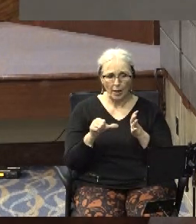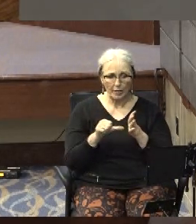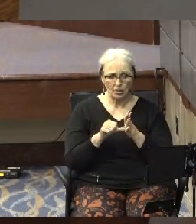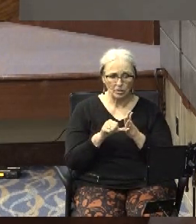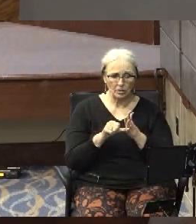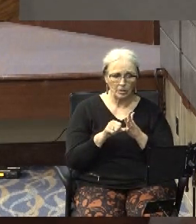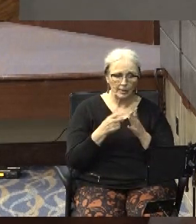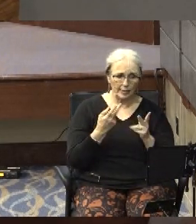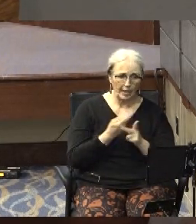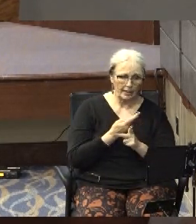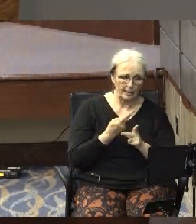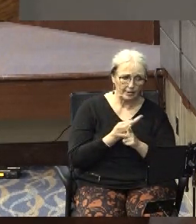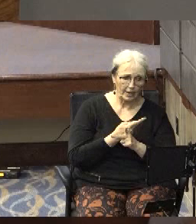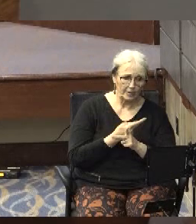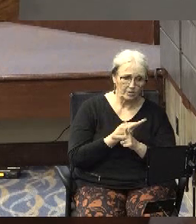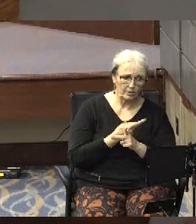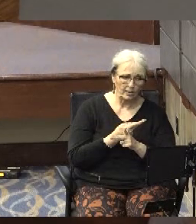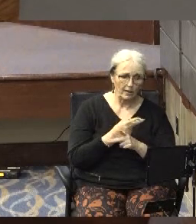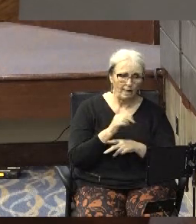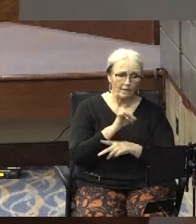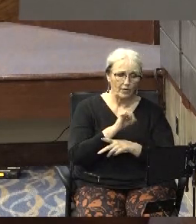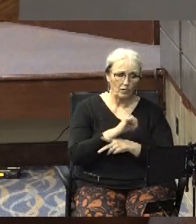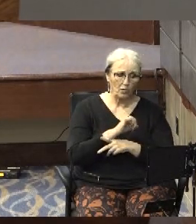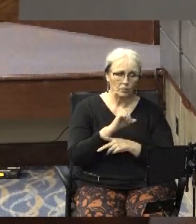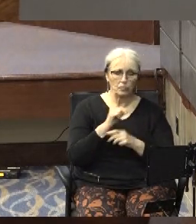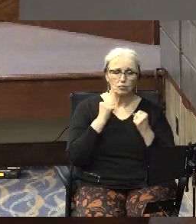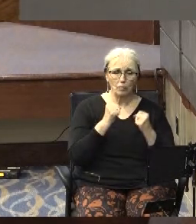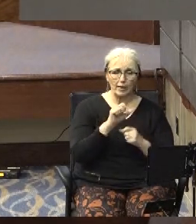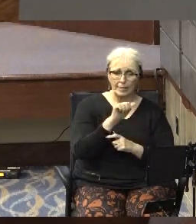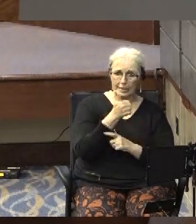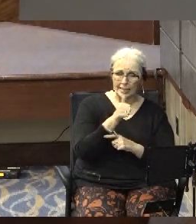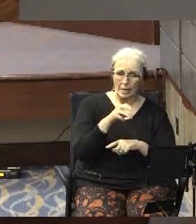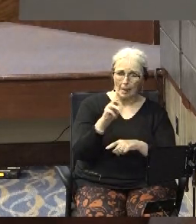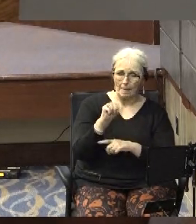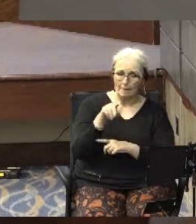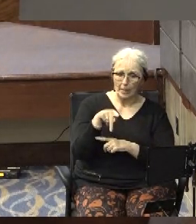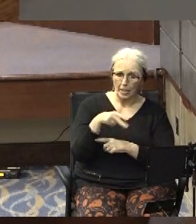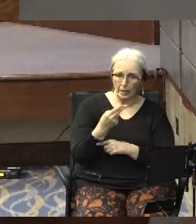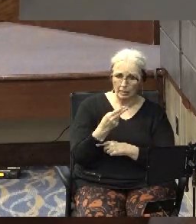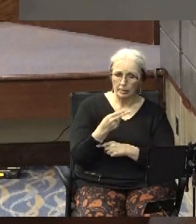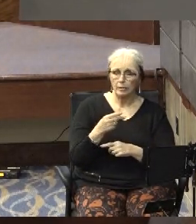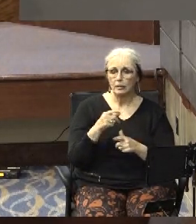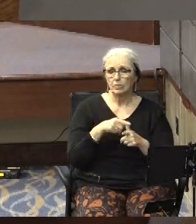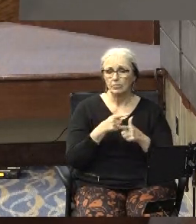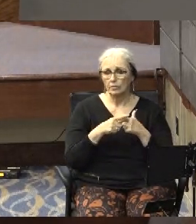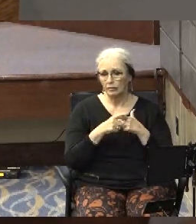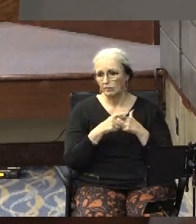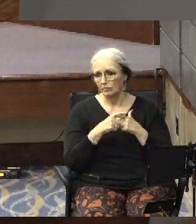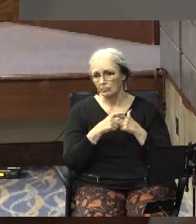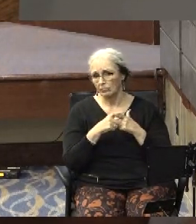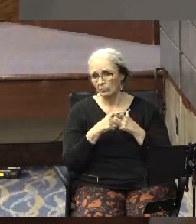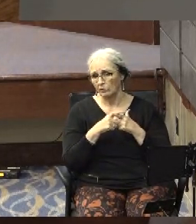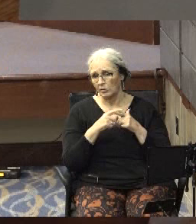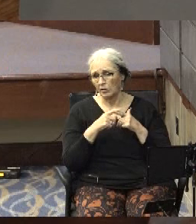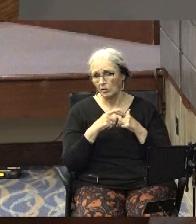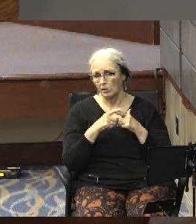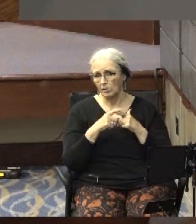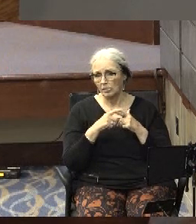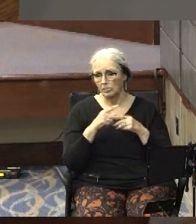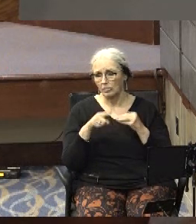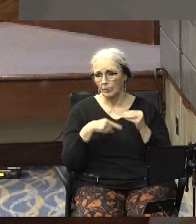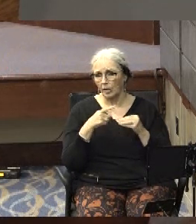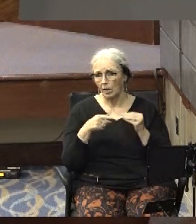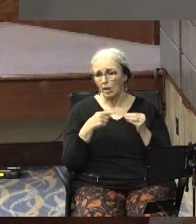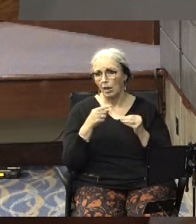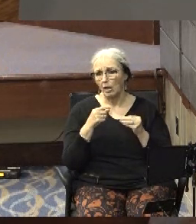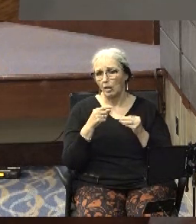calculation. If a vehicle's doing 10 miles per gallon, which I would think that a Ford Transit van's thereabouts going to do, it will